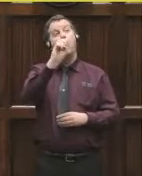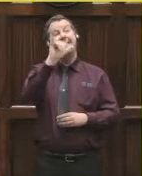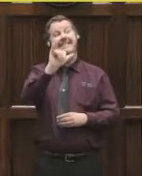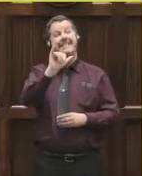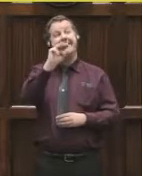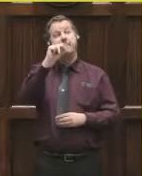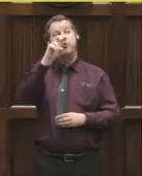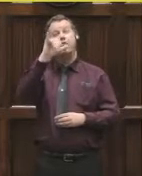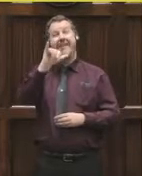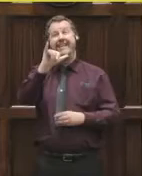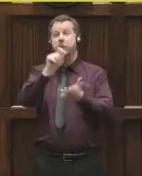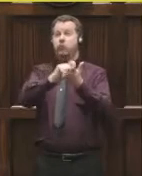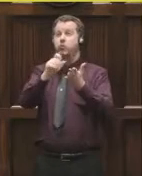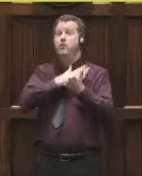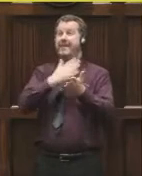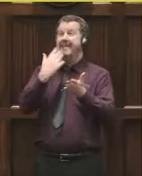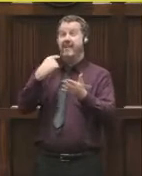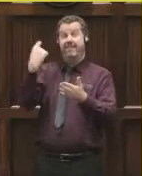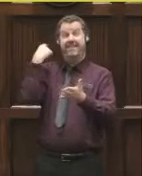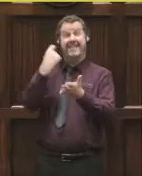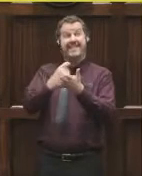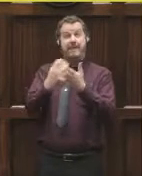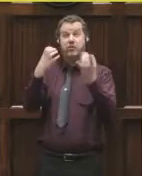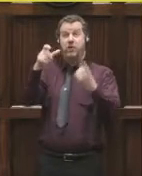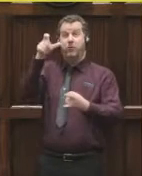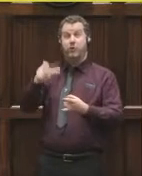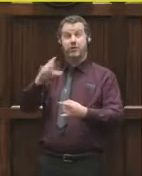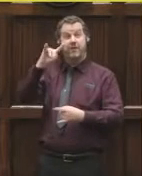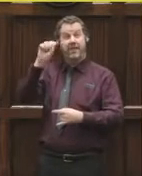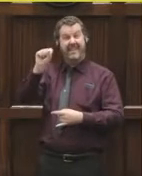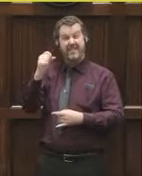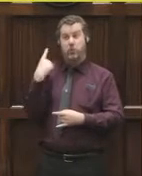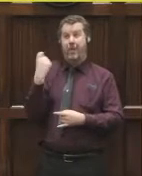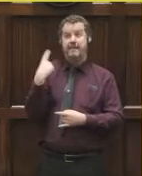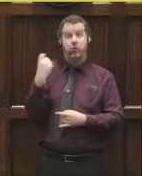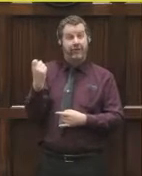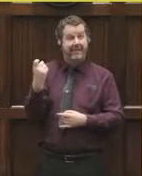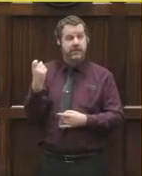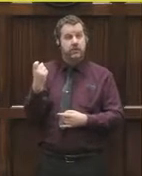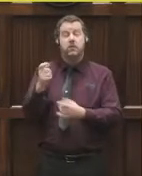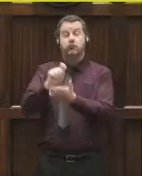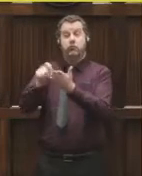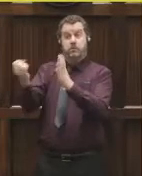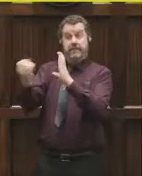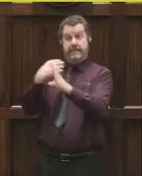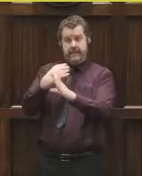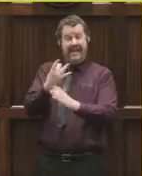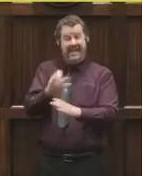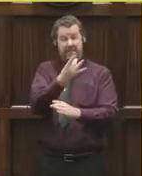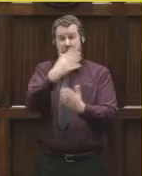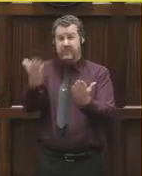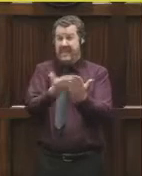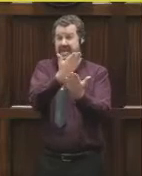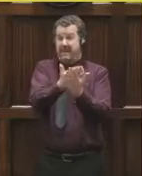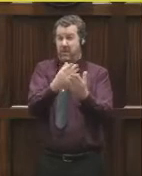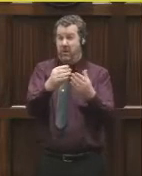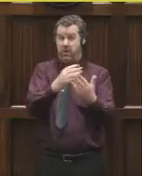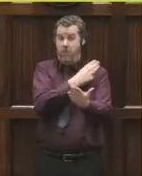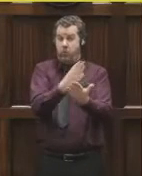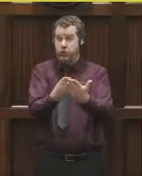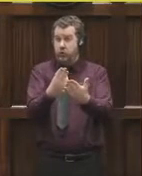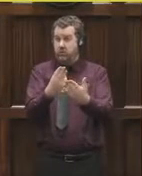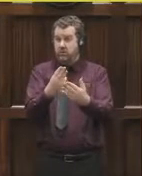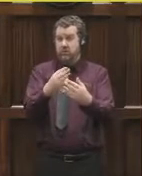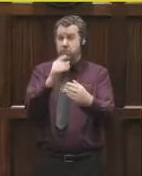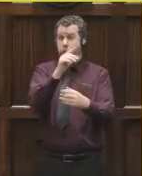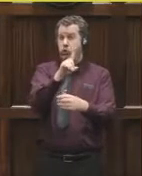the Irish Deaf Community, or the Irish Deaf Society. And she wrote to me to ask me to table a motion in Dáil Éireann, and I was delighted